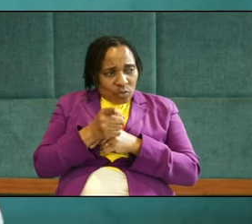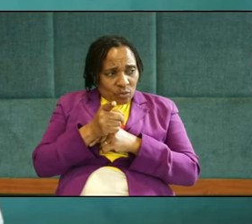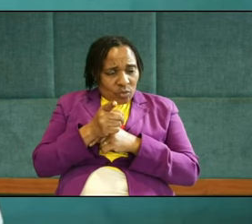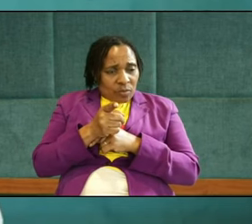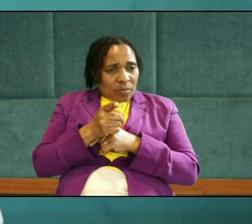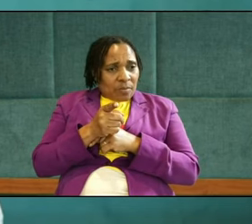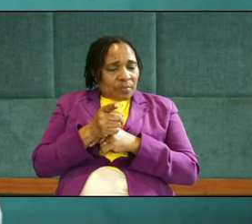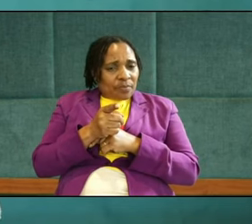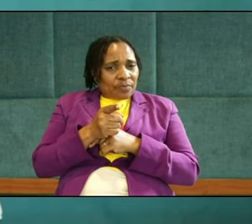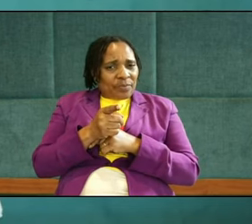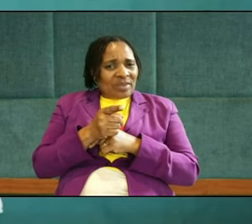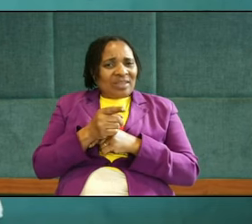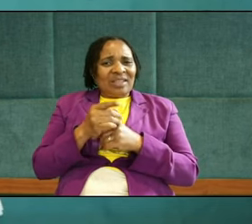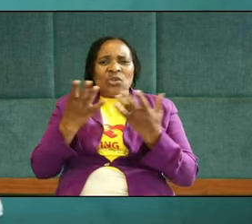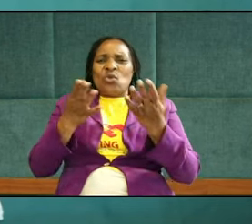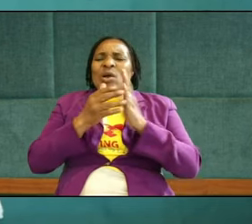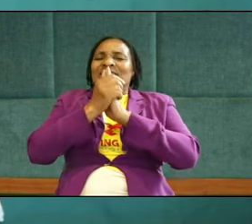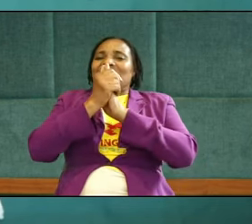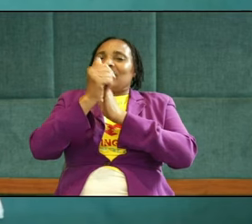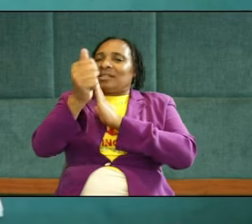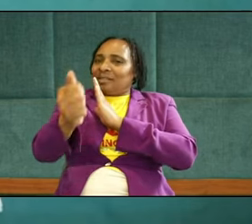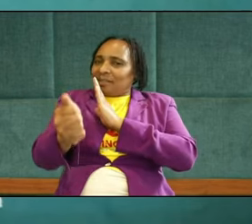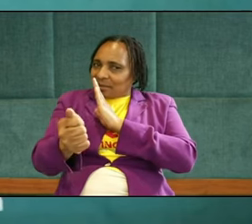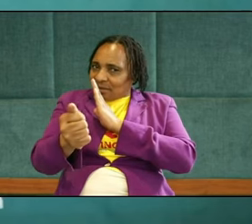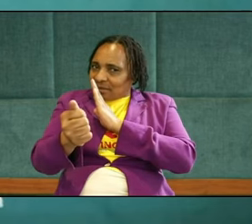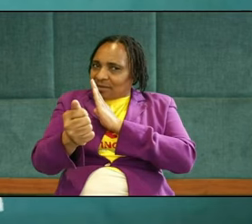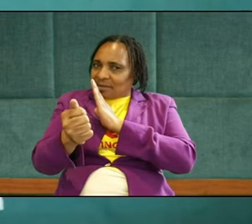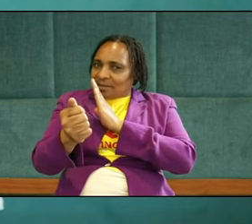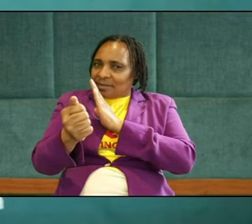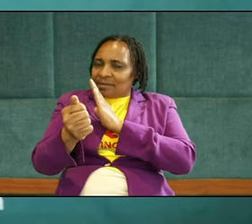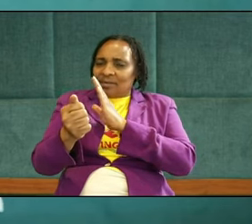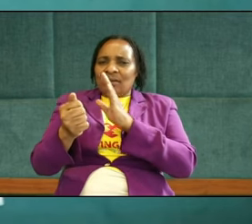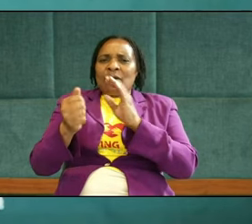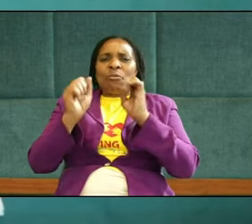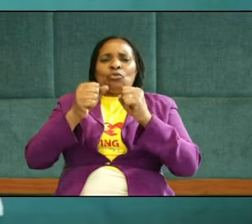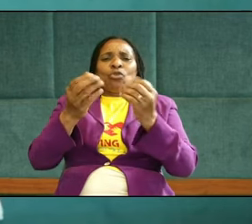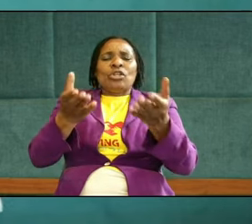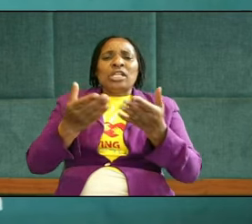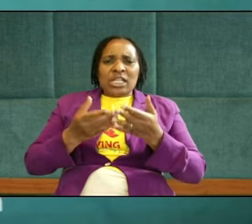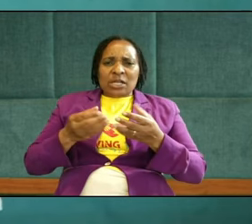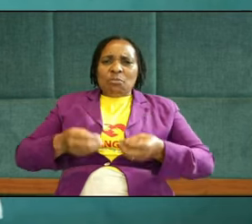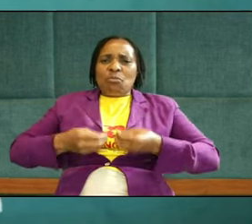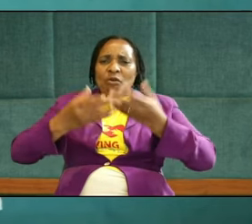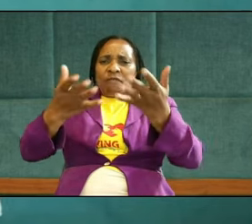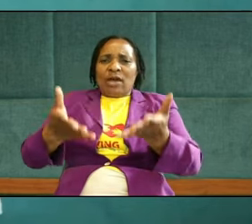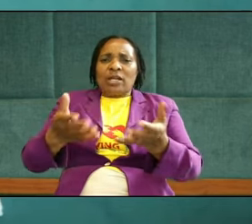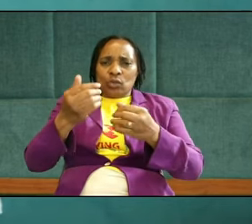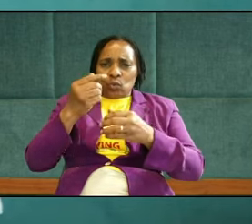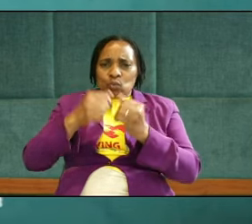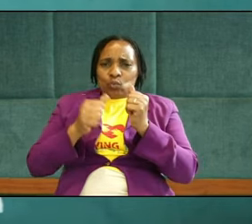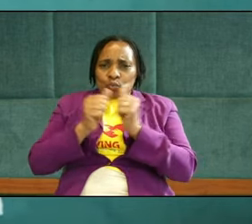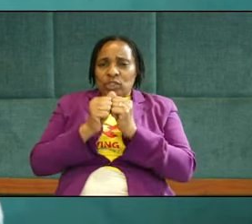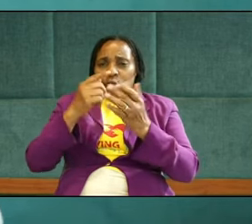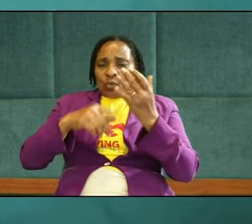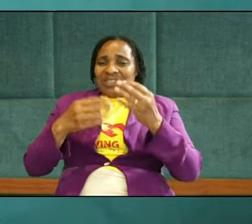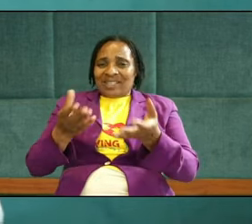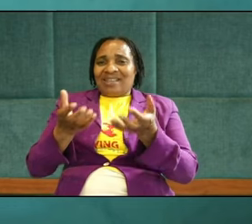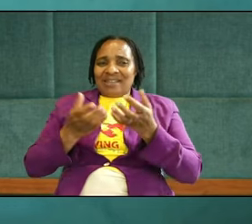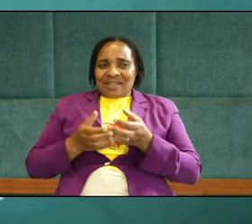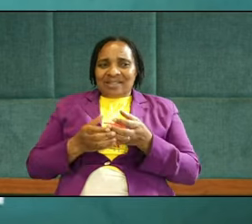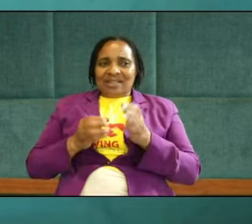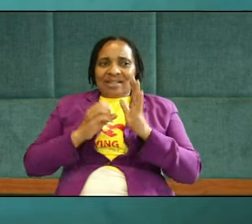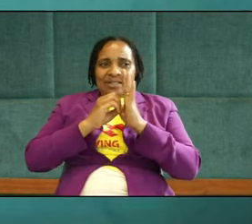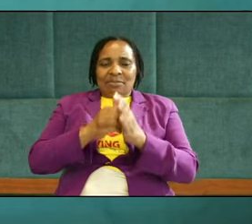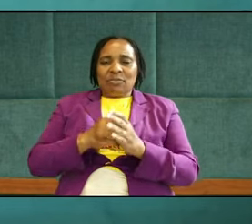Your skills. You need to provide for them what they need. Mm-hmm. Like, let's give. Example in a